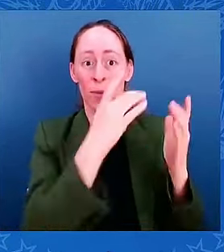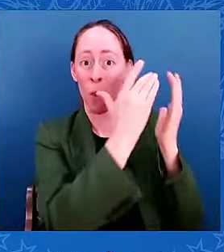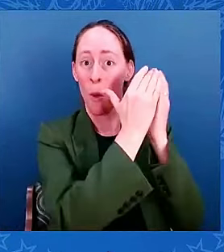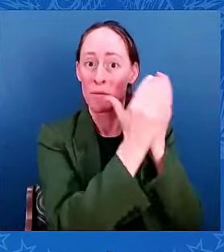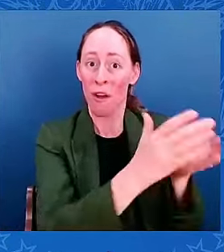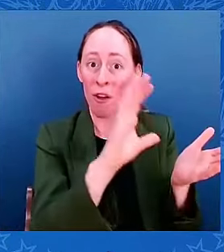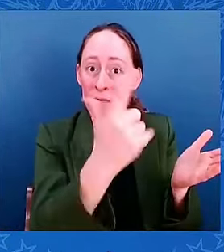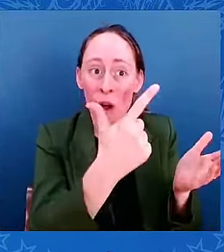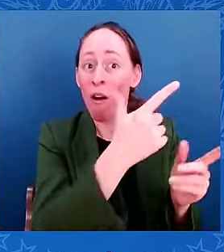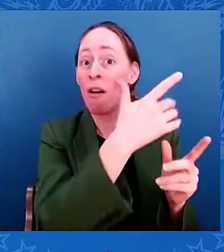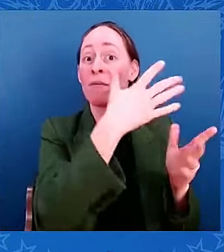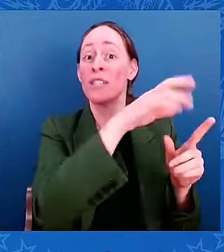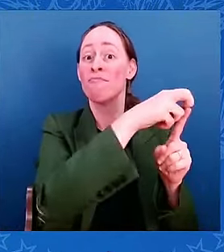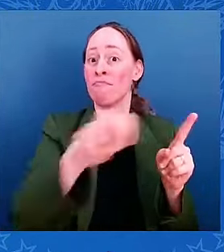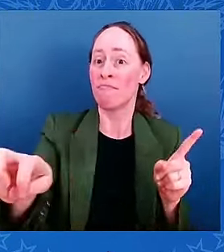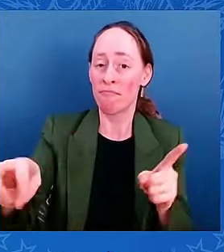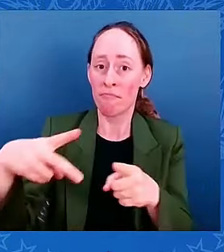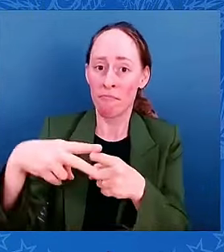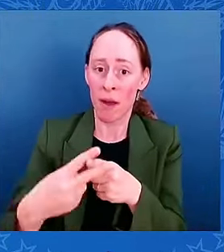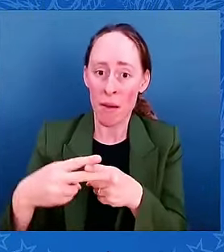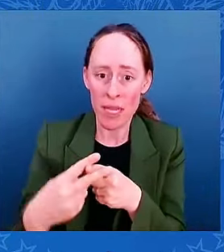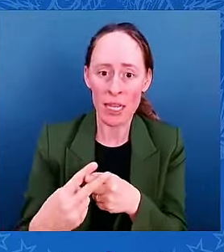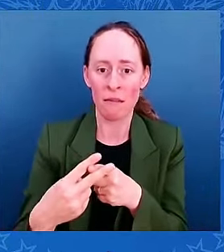how to both know how to fix. Sit down if you have seats.